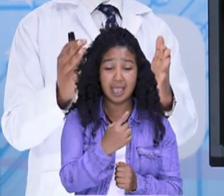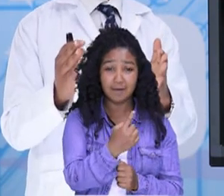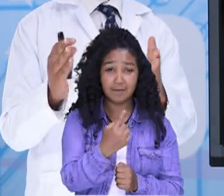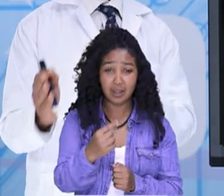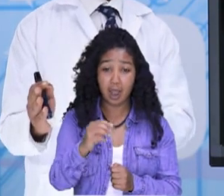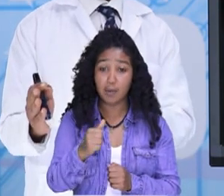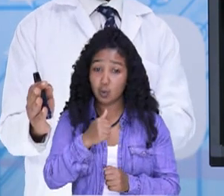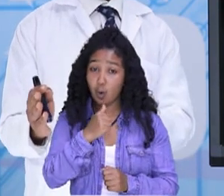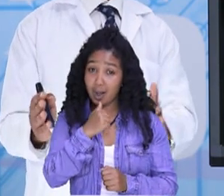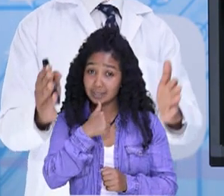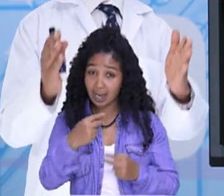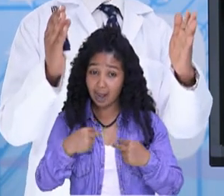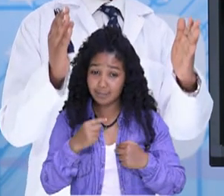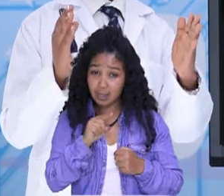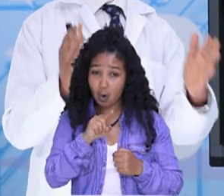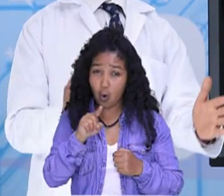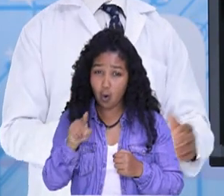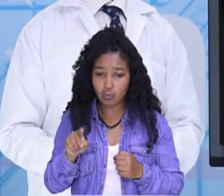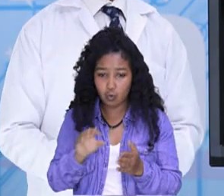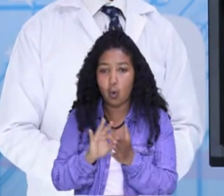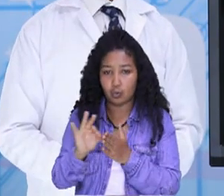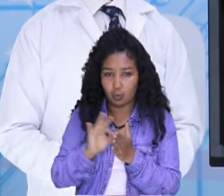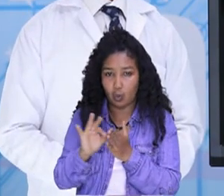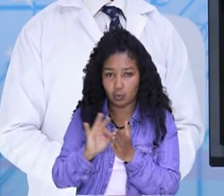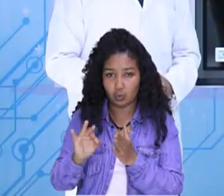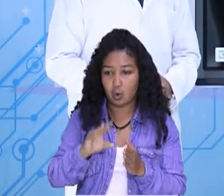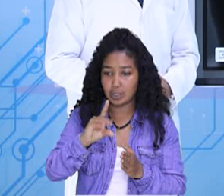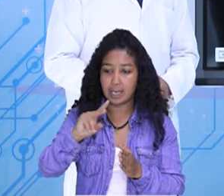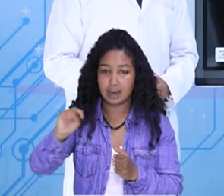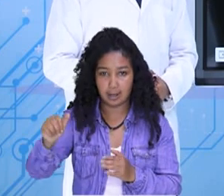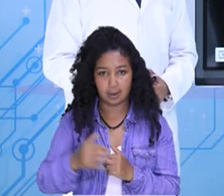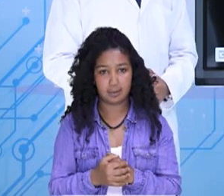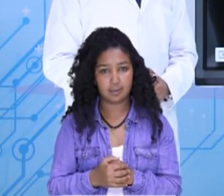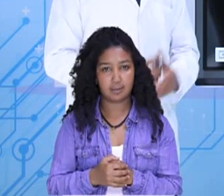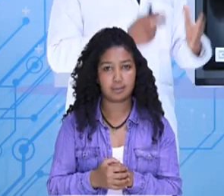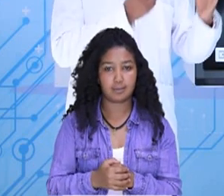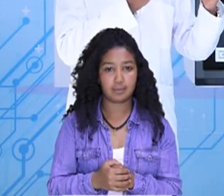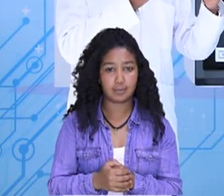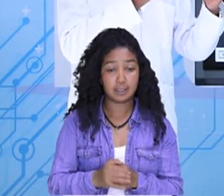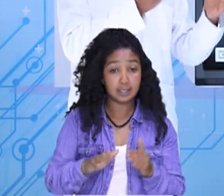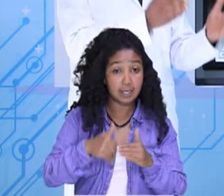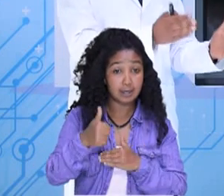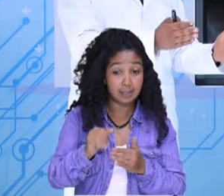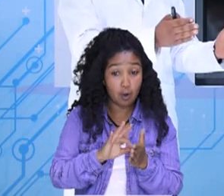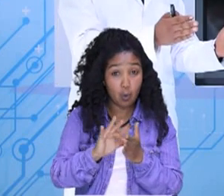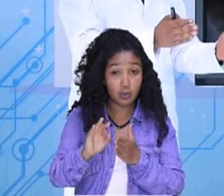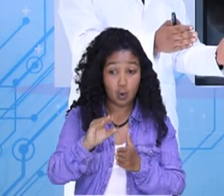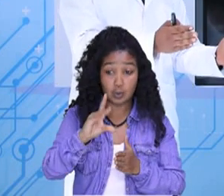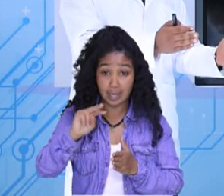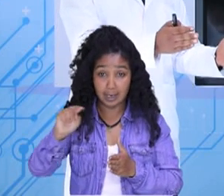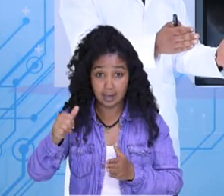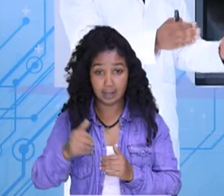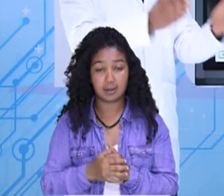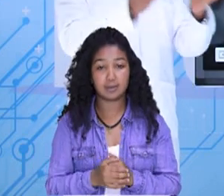Every amino acids have their own code on DNA. Then the code on